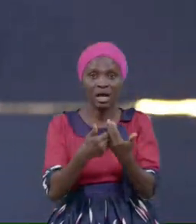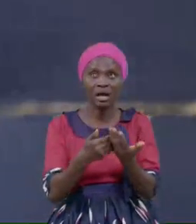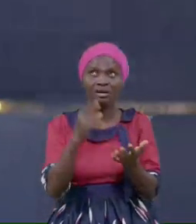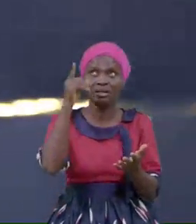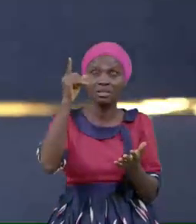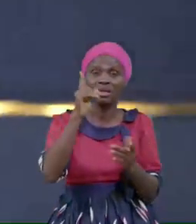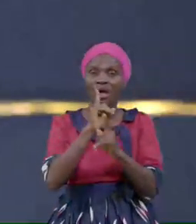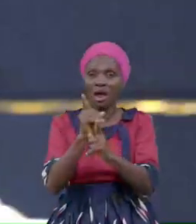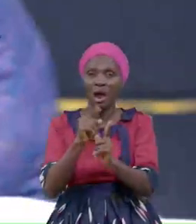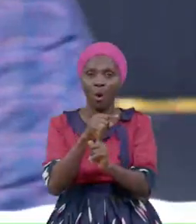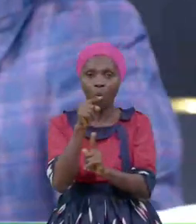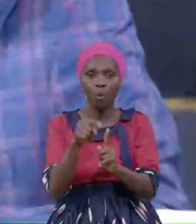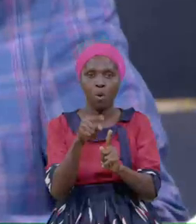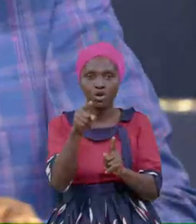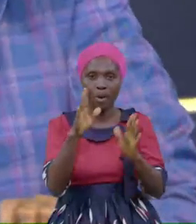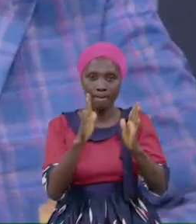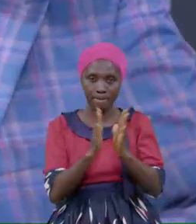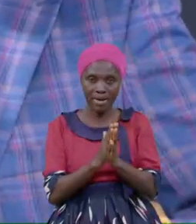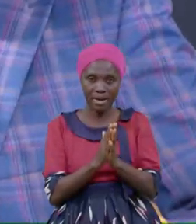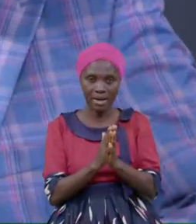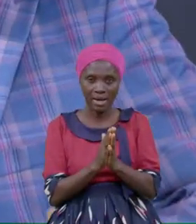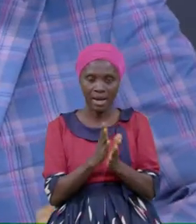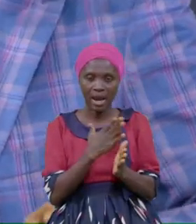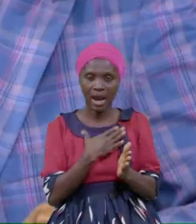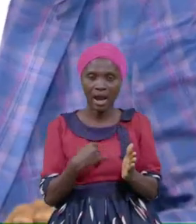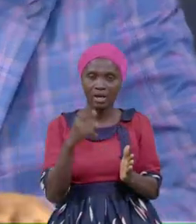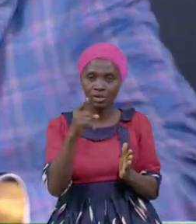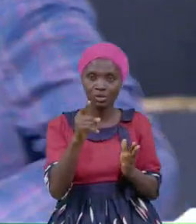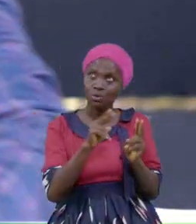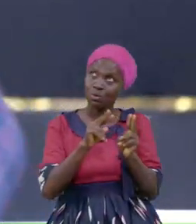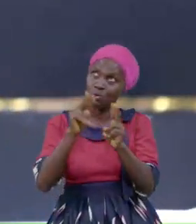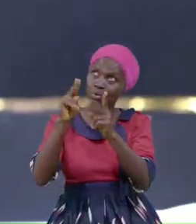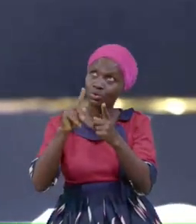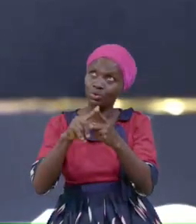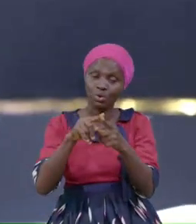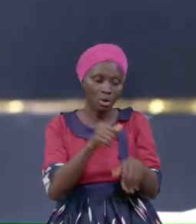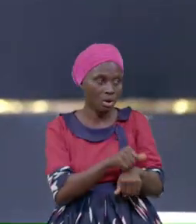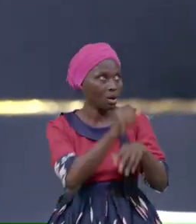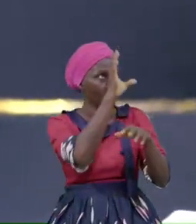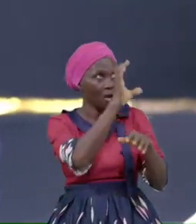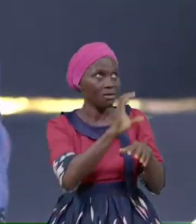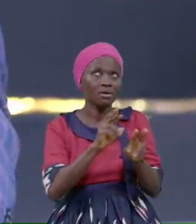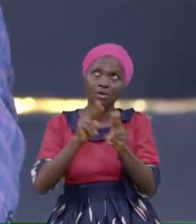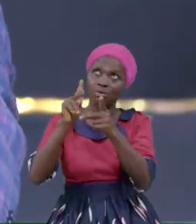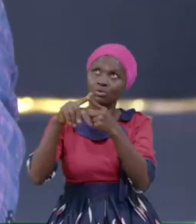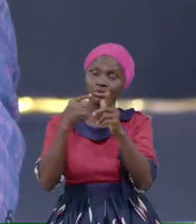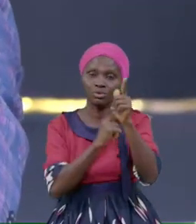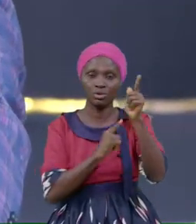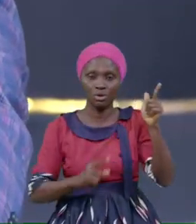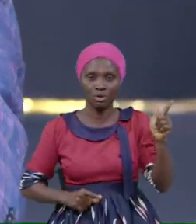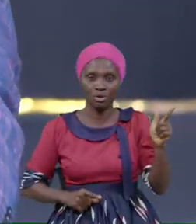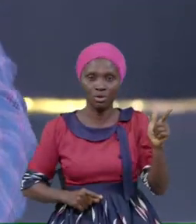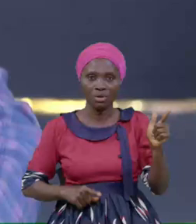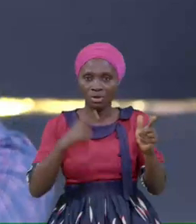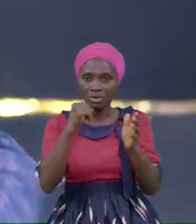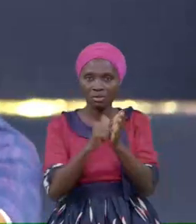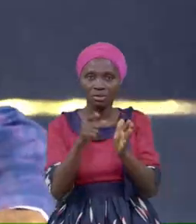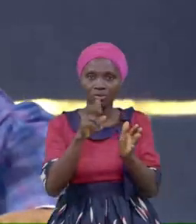and you look to Calvary and you look to the Lord. He says he's looking at Calvary.